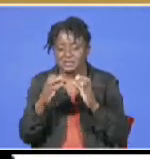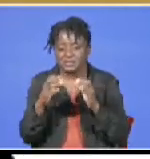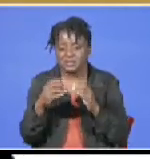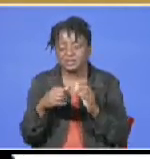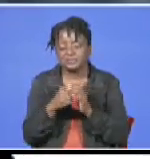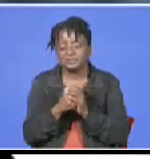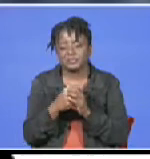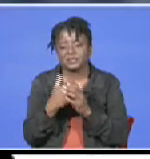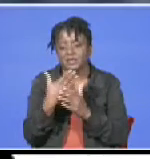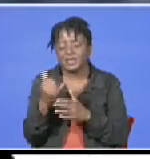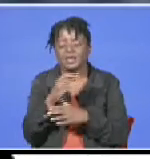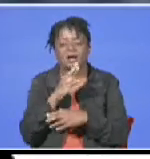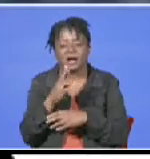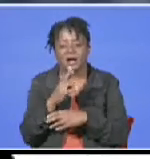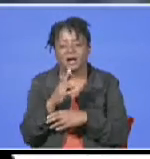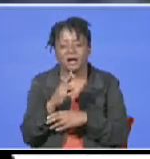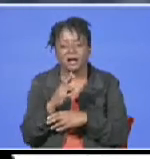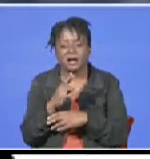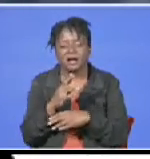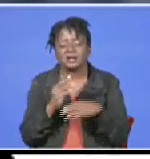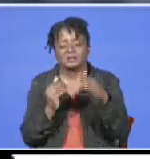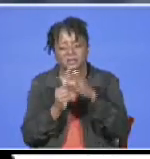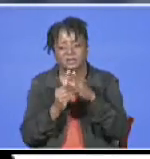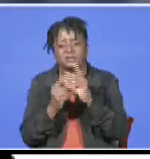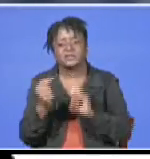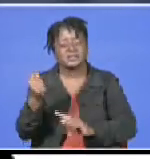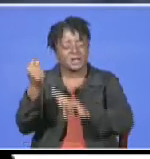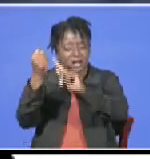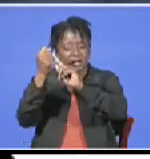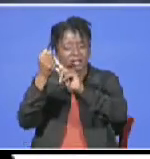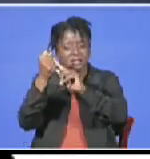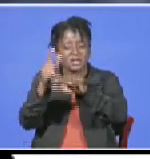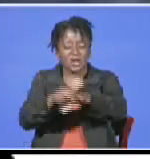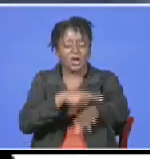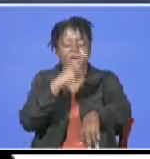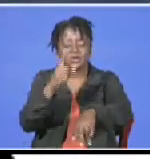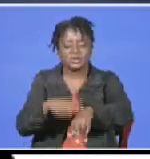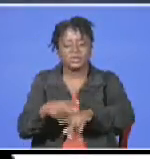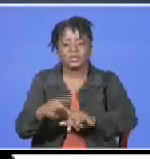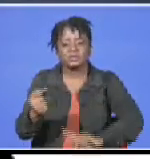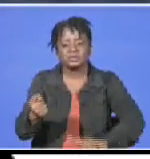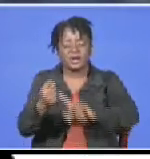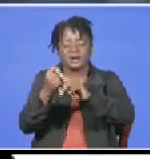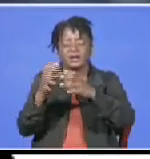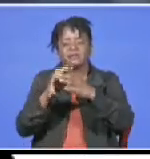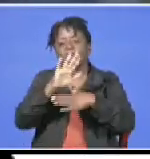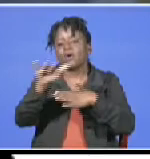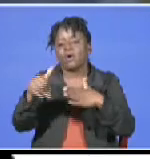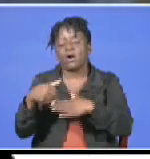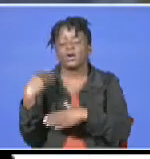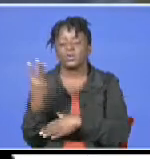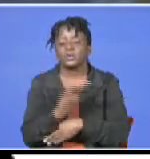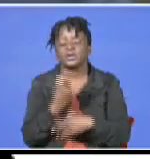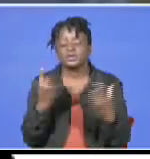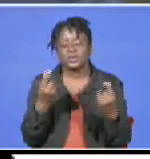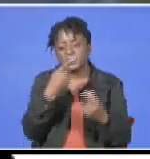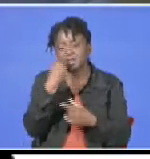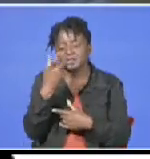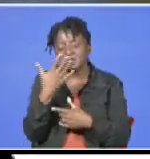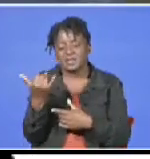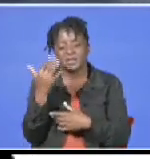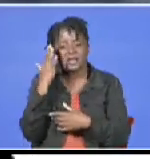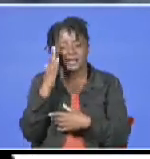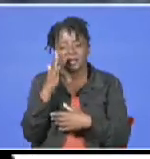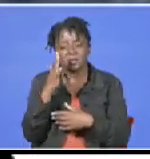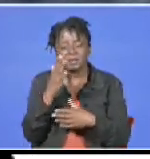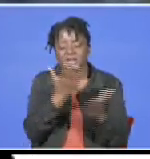ultimately the targets, long-term targets of all that we do, because they are going to be the